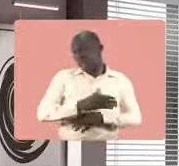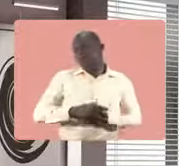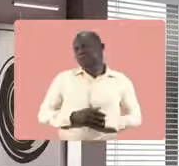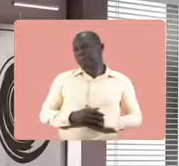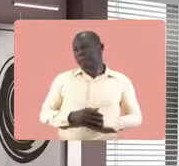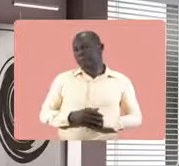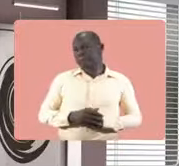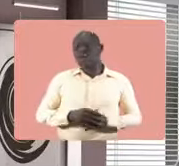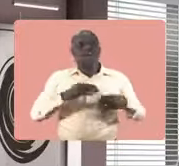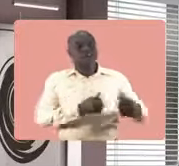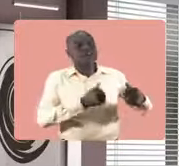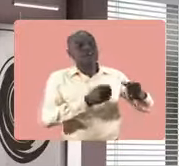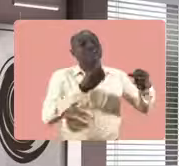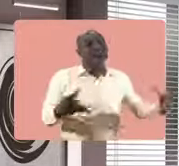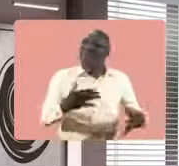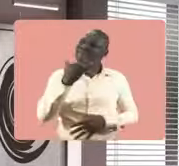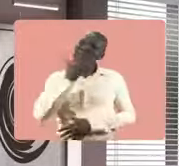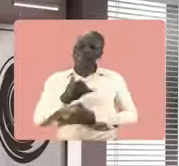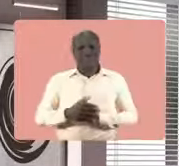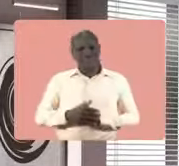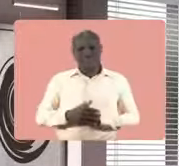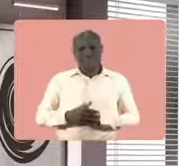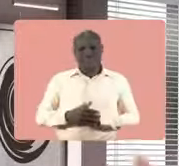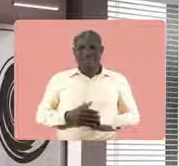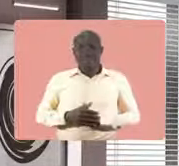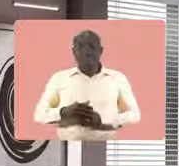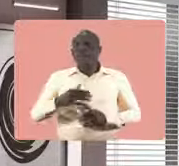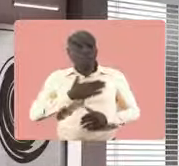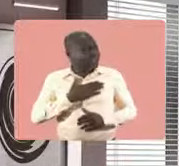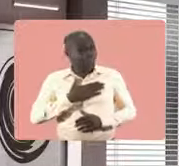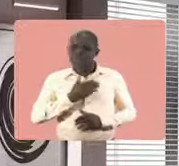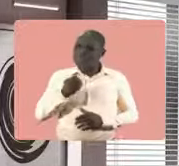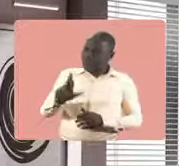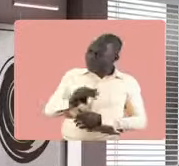bad. Enti obi nka se menom amanyukuo.